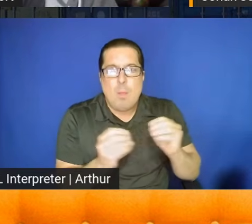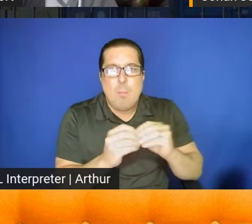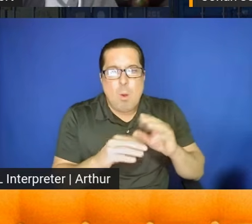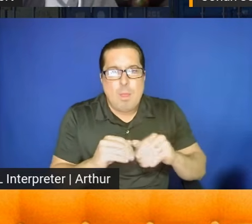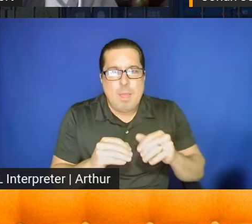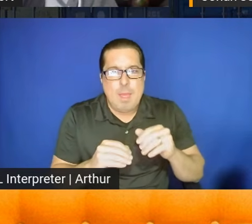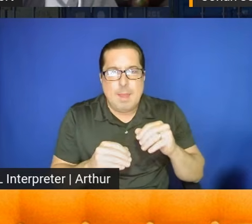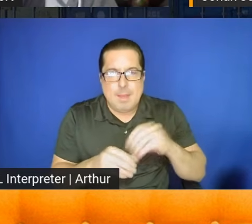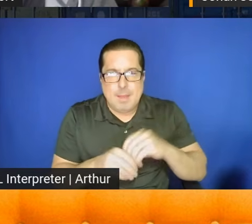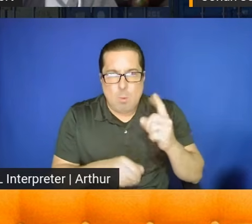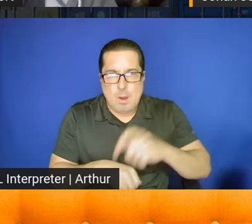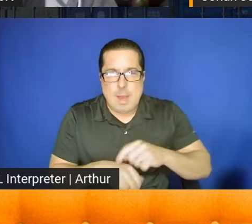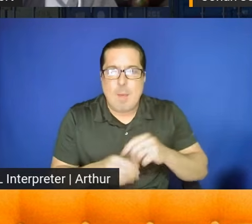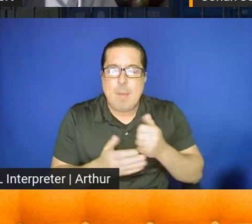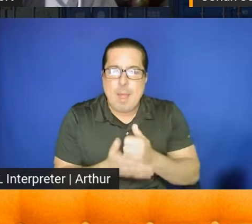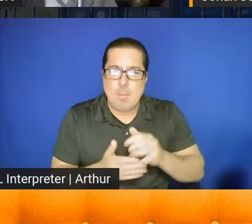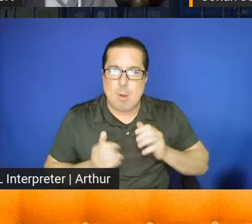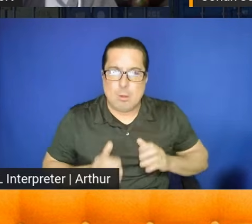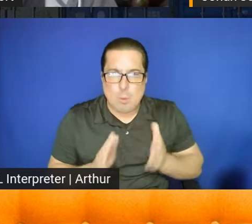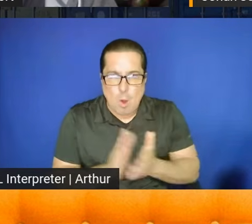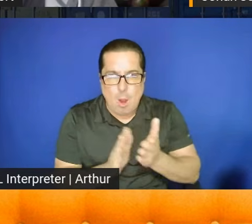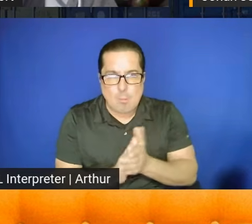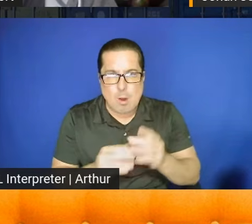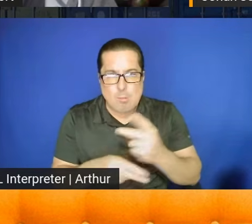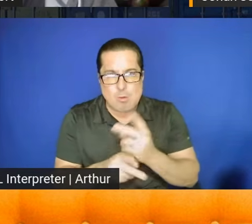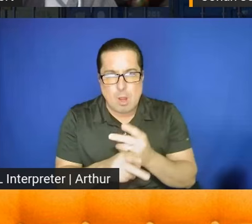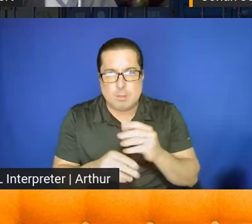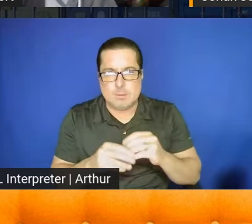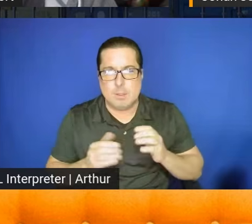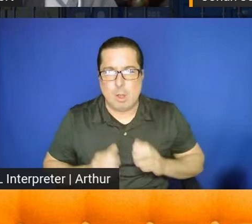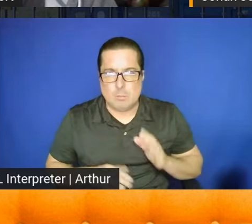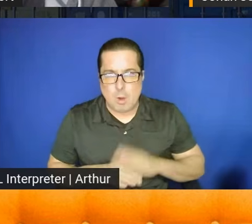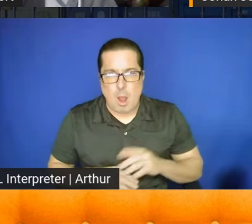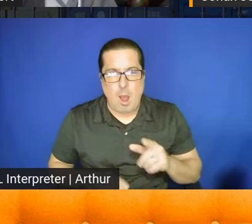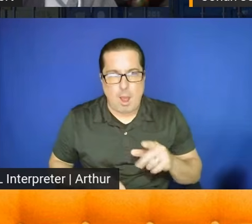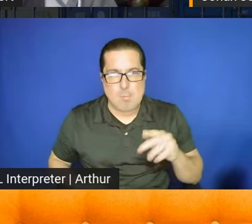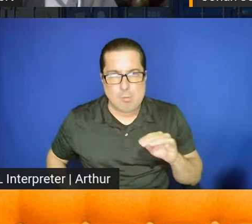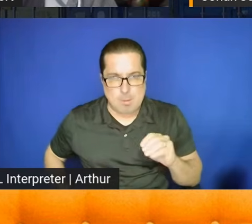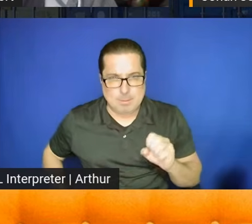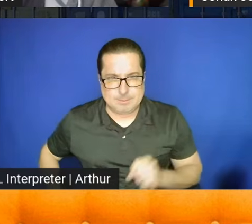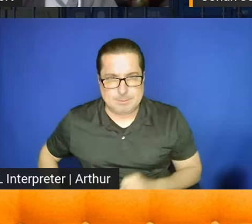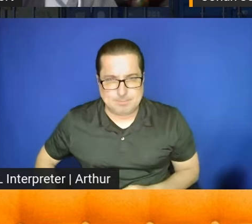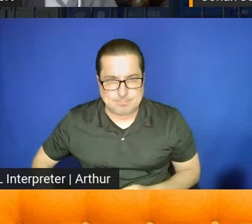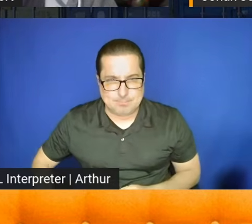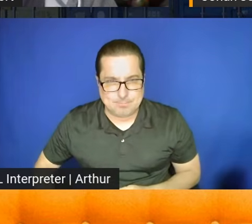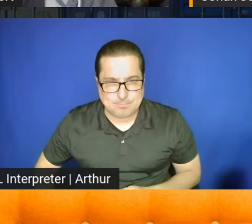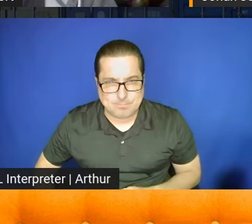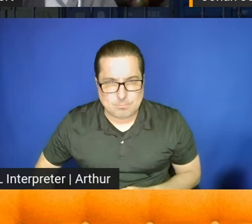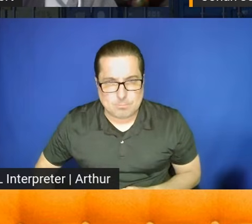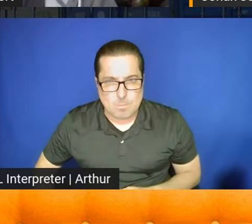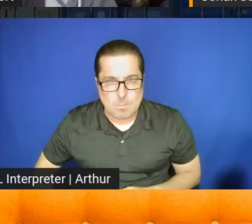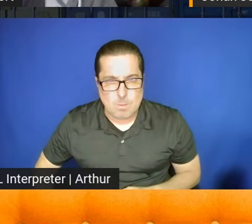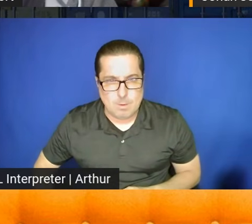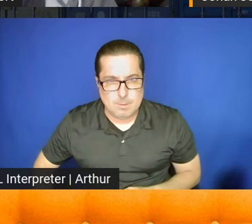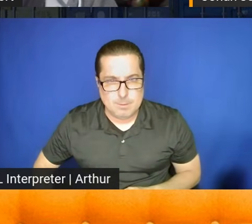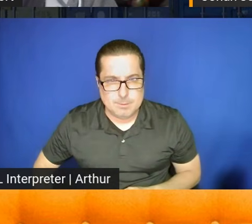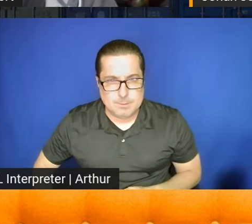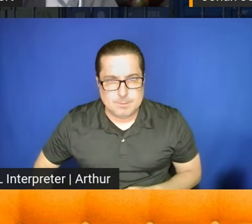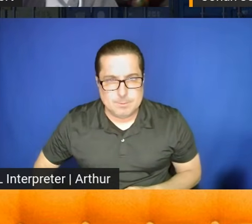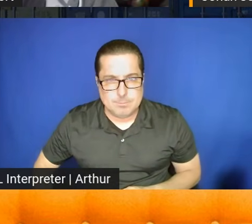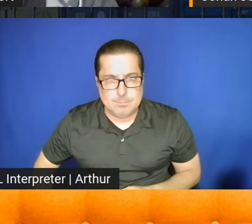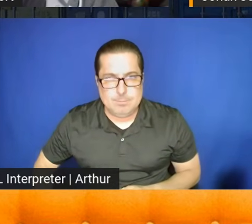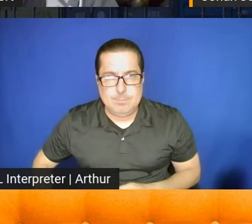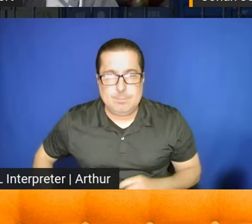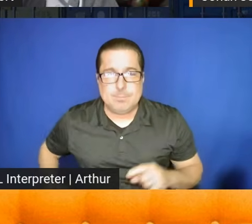customer operate a production-grade cluster on premise. The key, though, is that all of the package that we